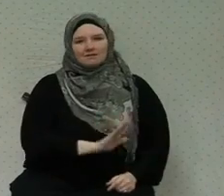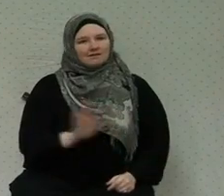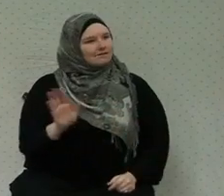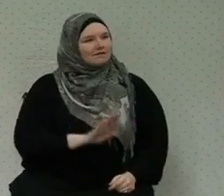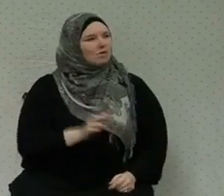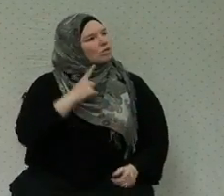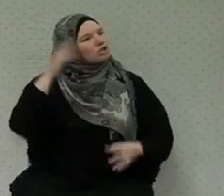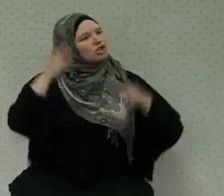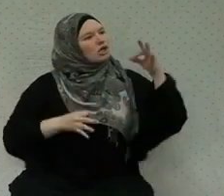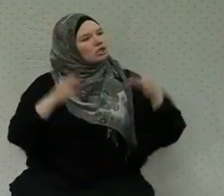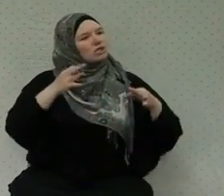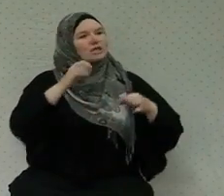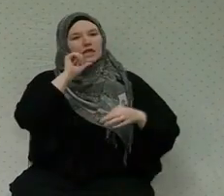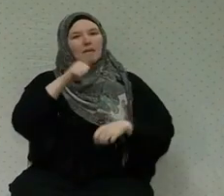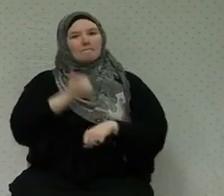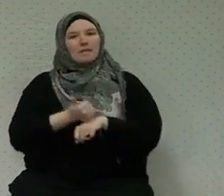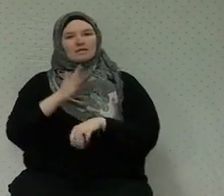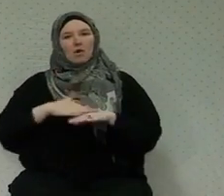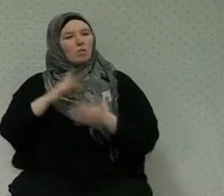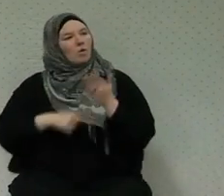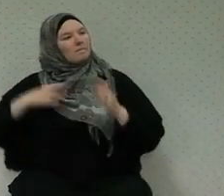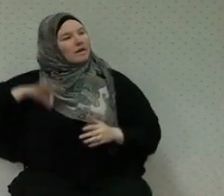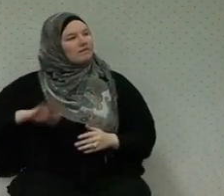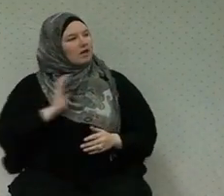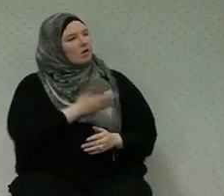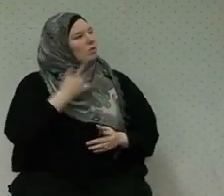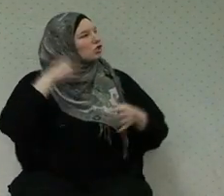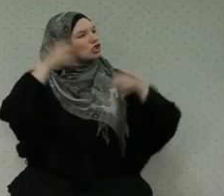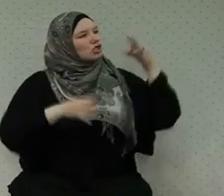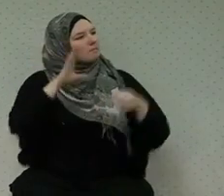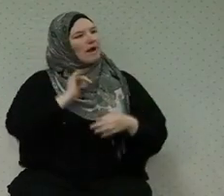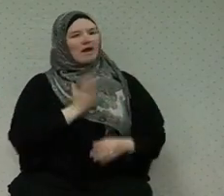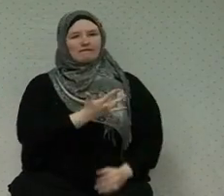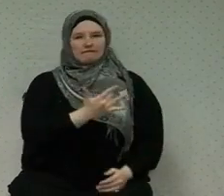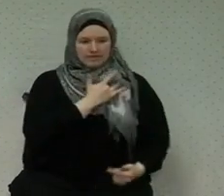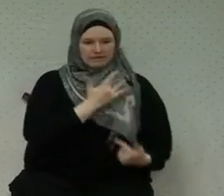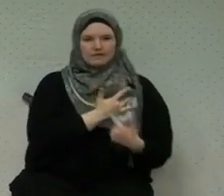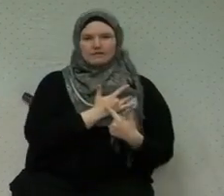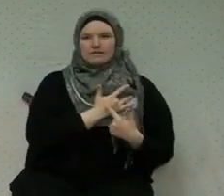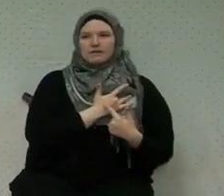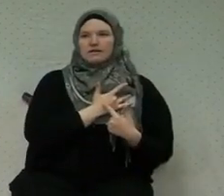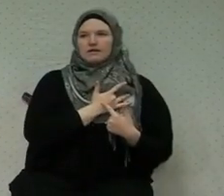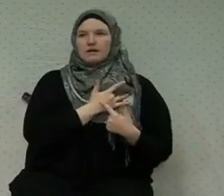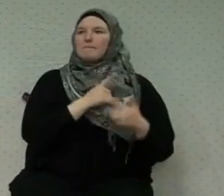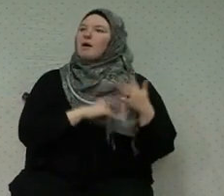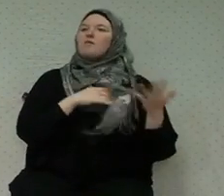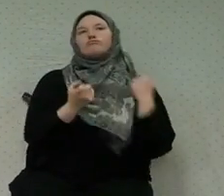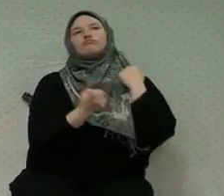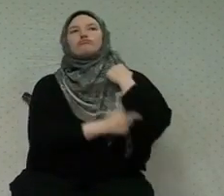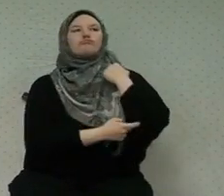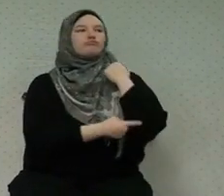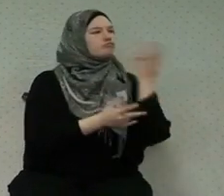are judging not by our interest, we are judging by our feelings, by our whims and our